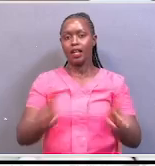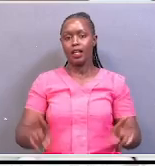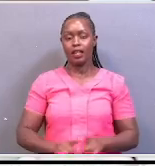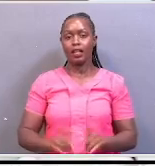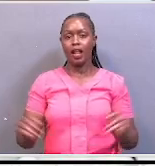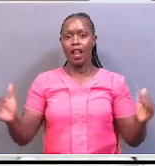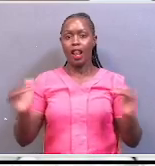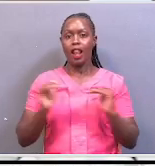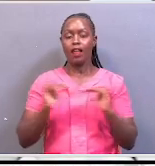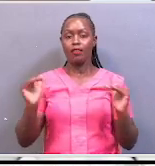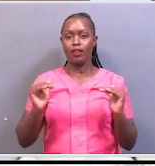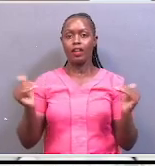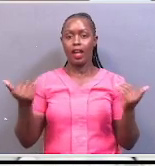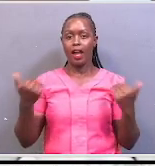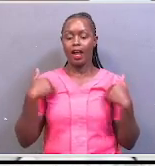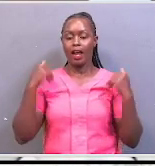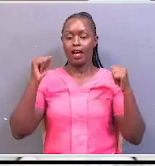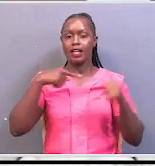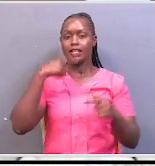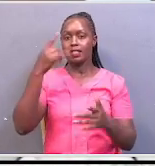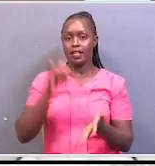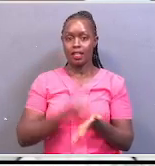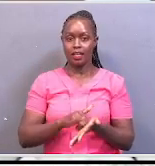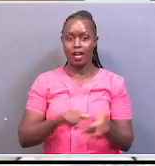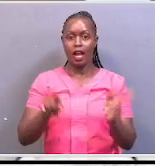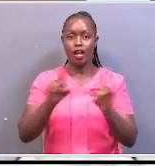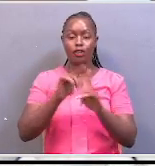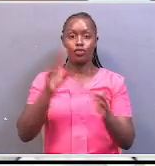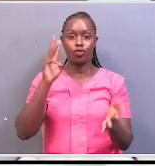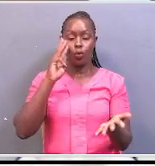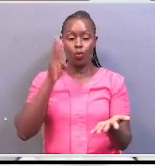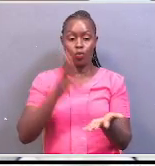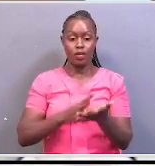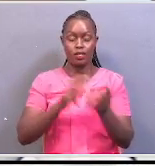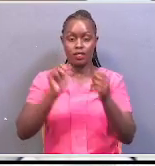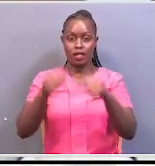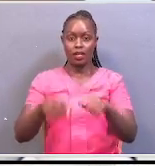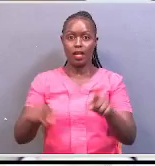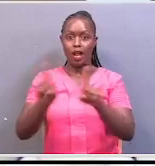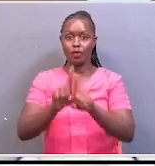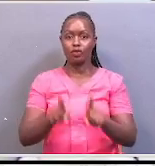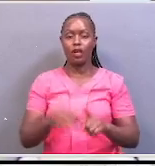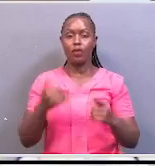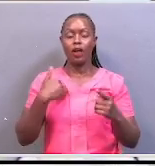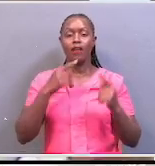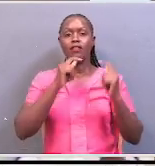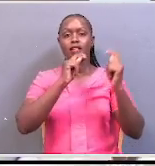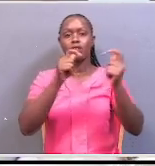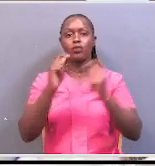level, I can attest, and I am a witness, and I can bear testimony